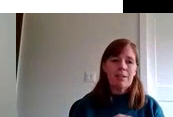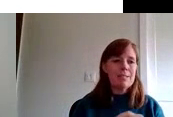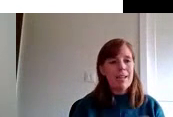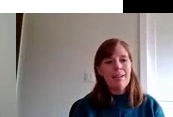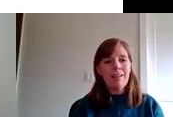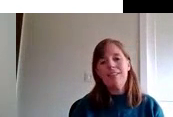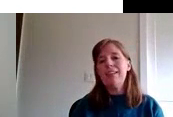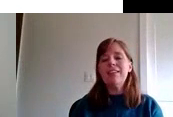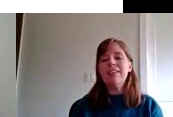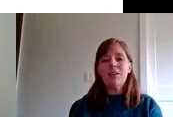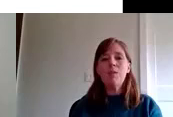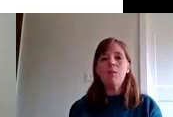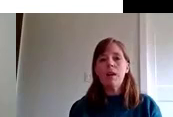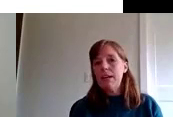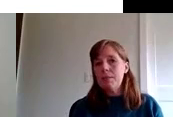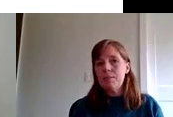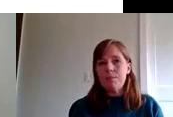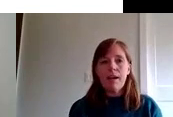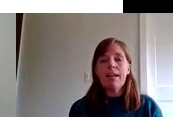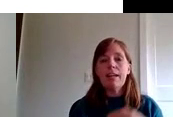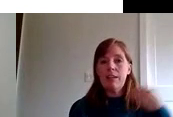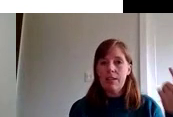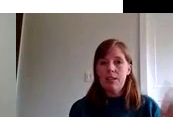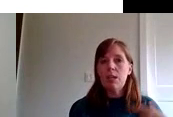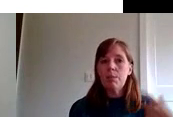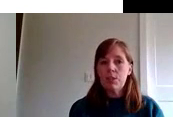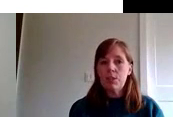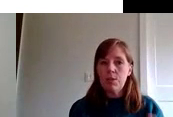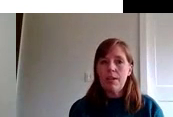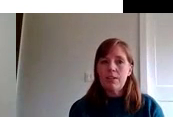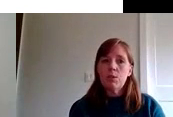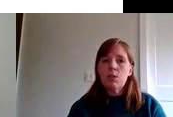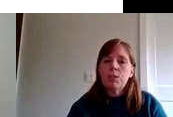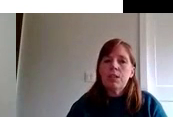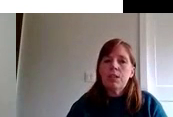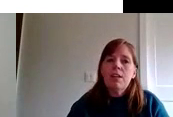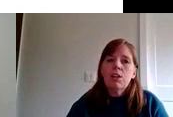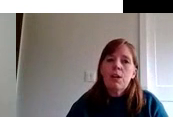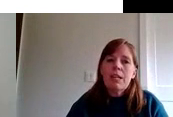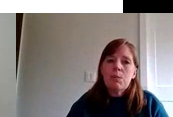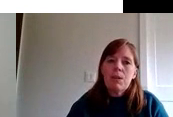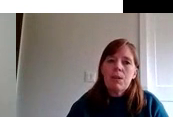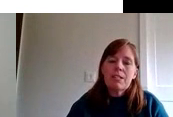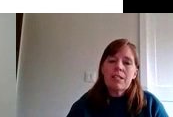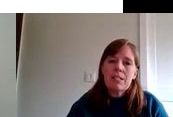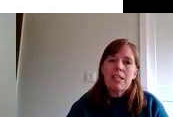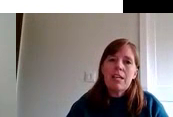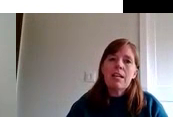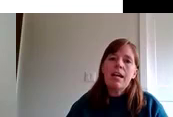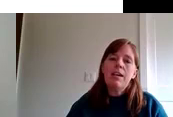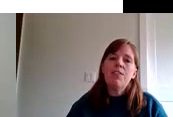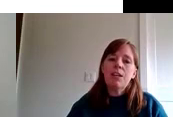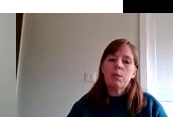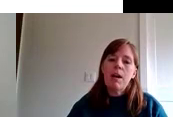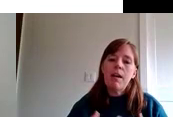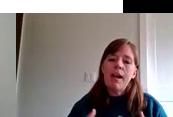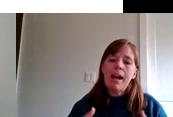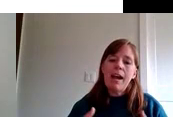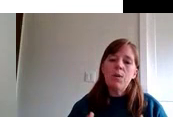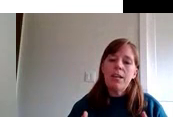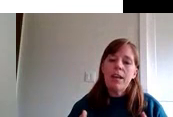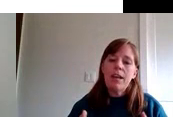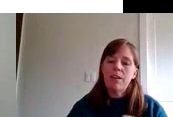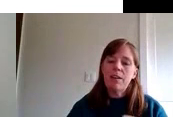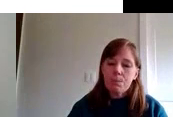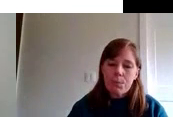just like Miss Dana, then and then he was able to do that. So it was a really great experience to see and think